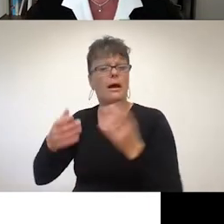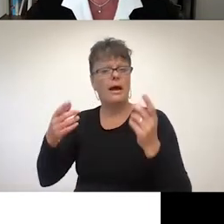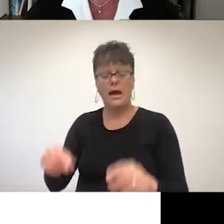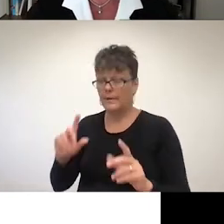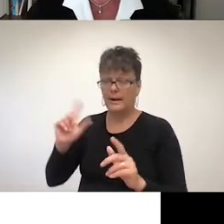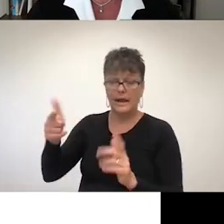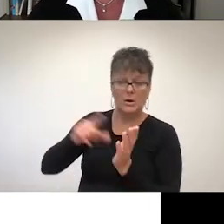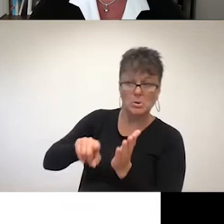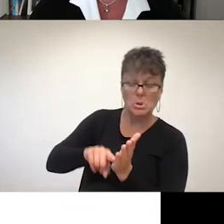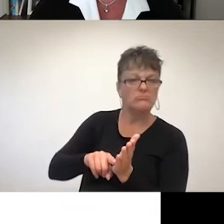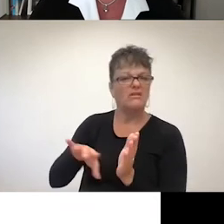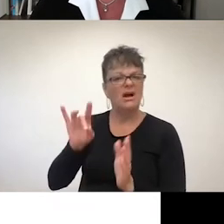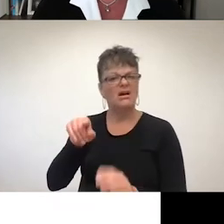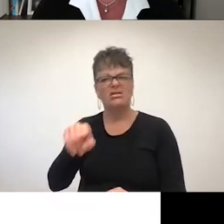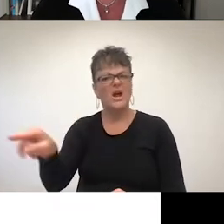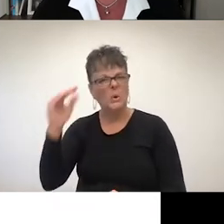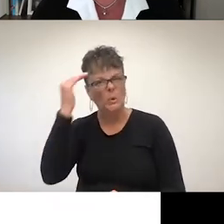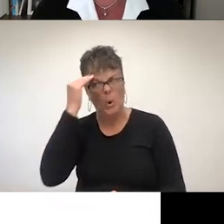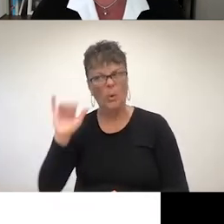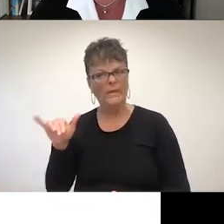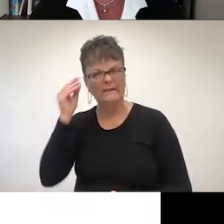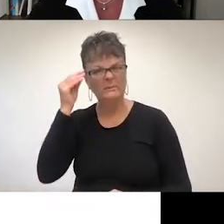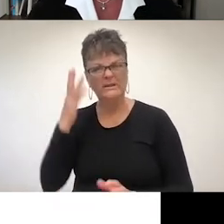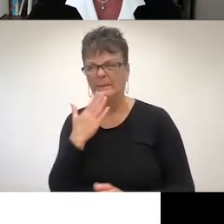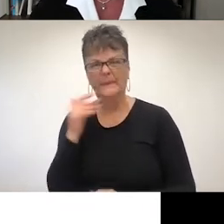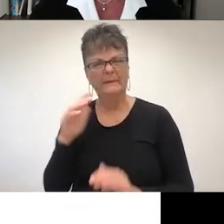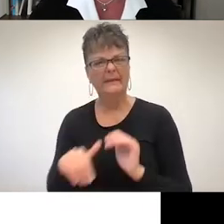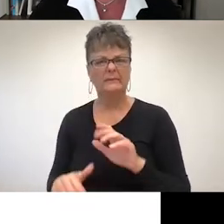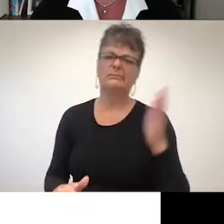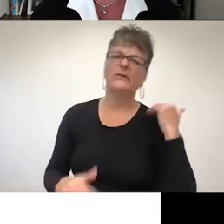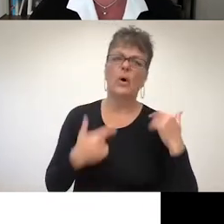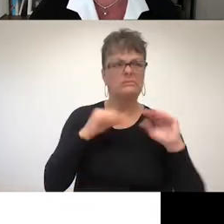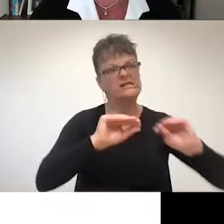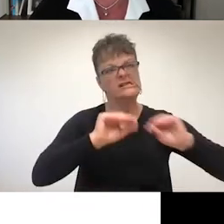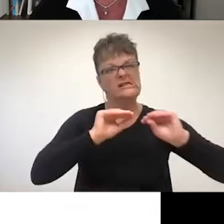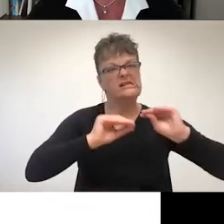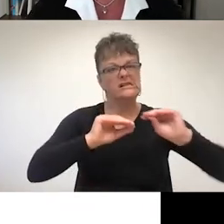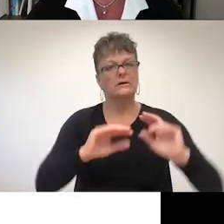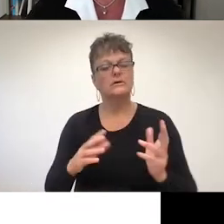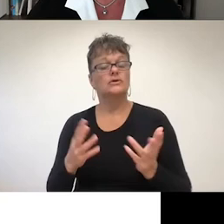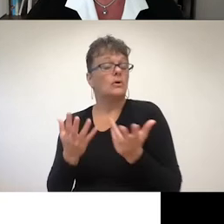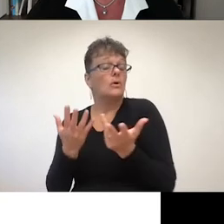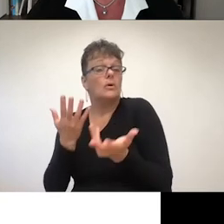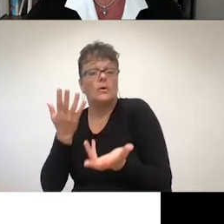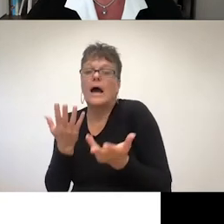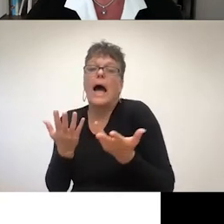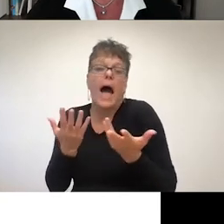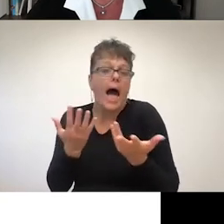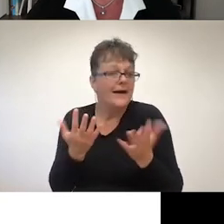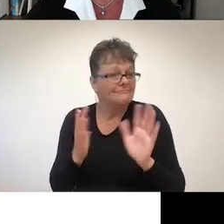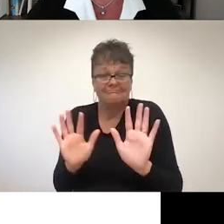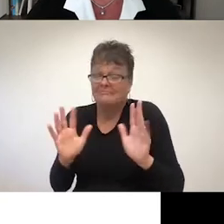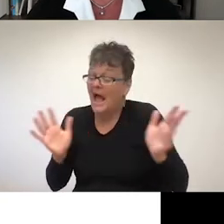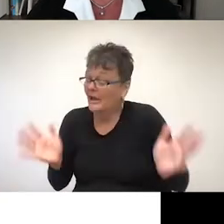it's a radical idea and one that you'll have to noodle on for a little bit, maybe even think about with a curriculum committee. But I would encourage you